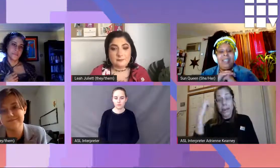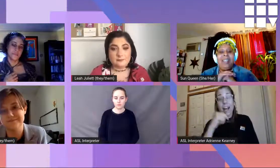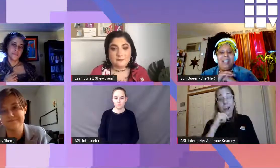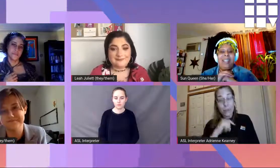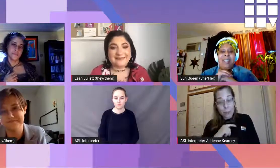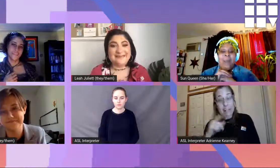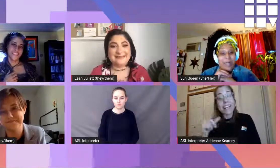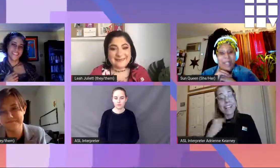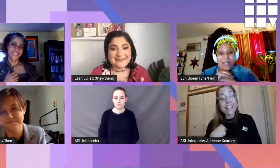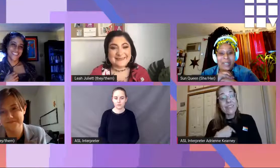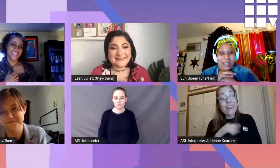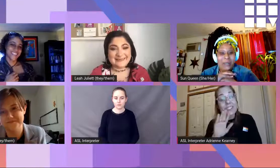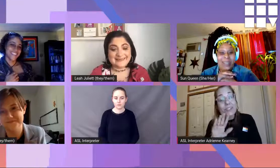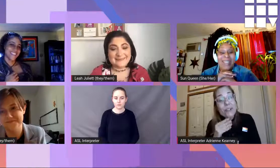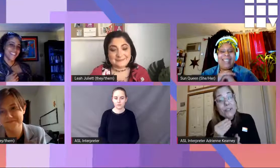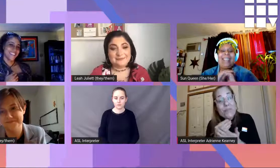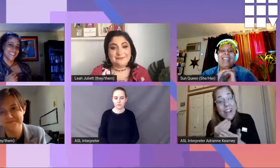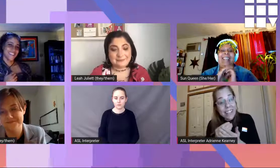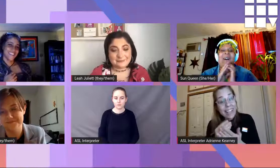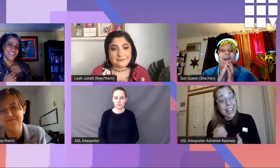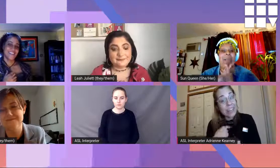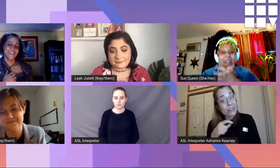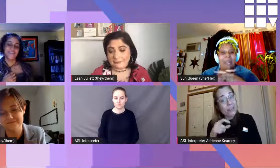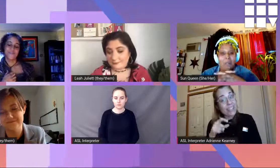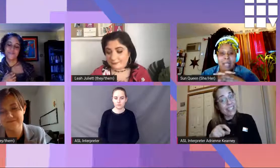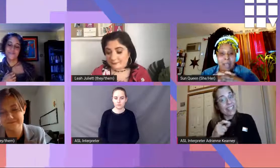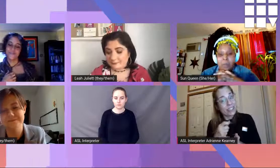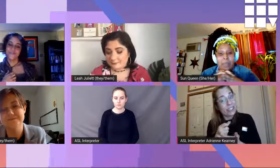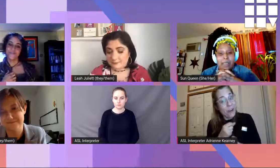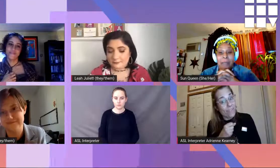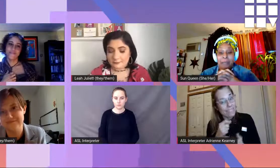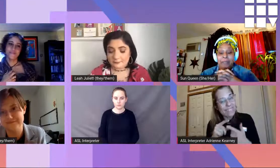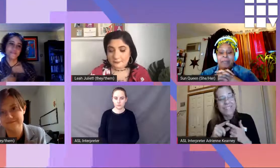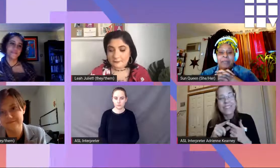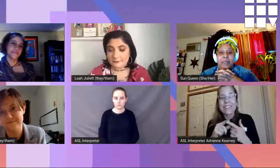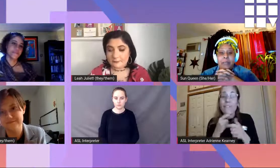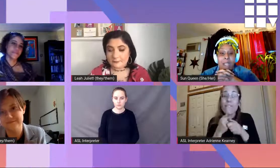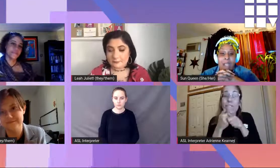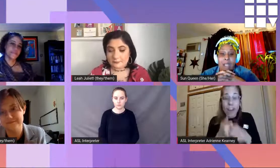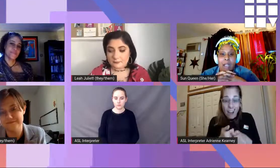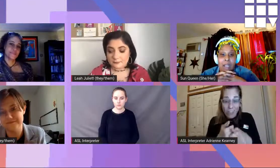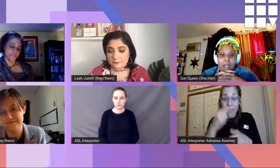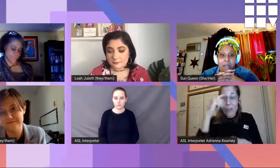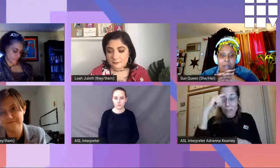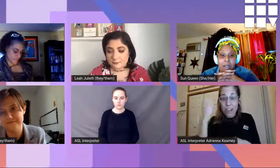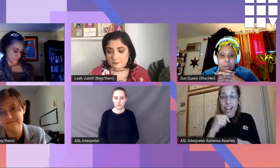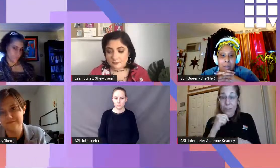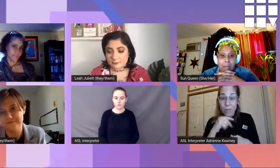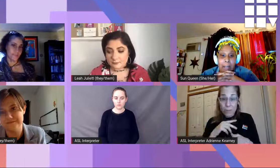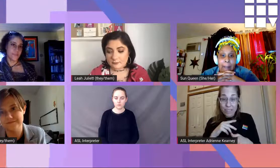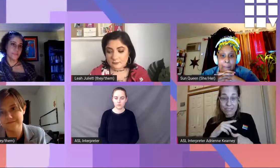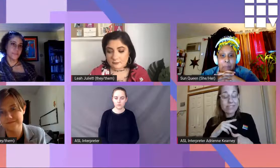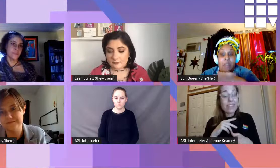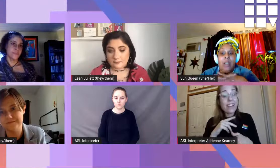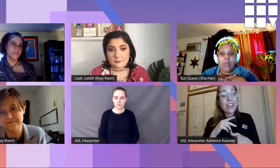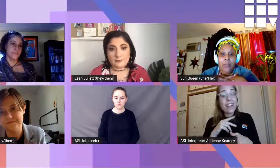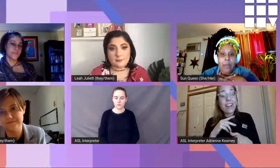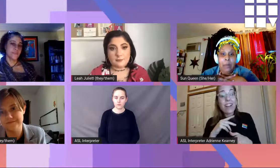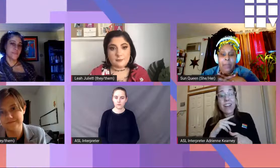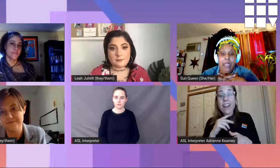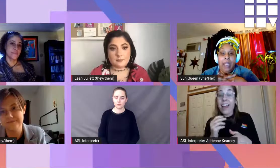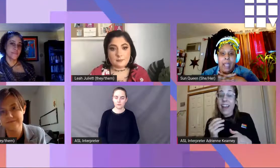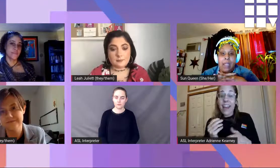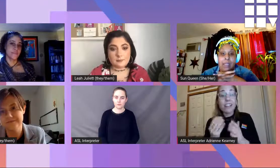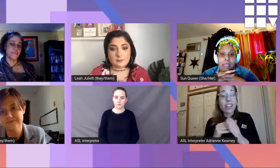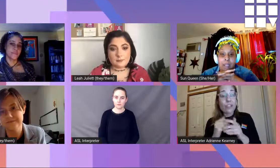money. We are deserving. Follow Black women. And again, you can